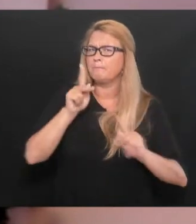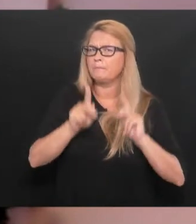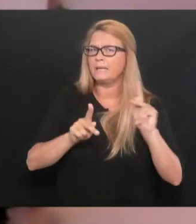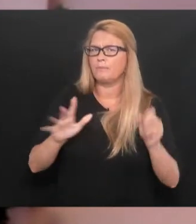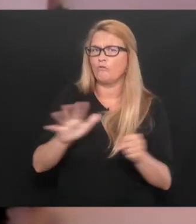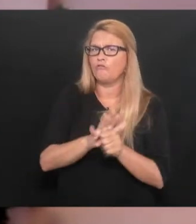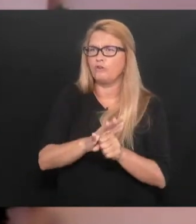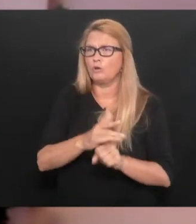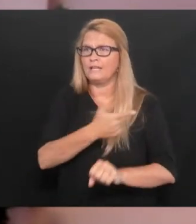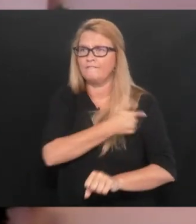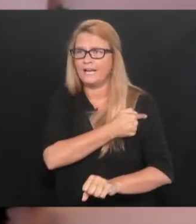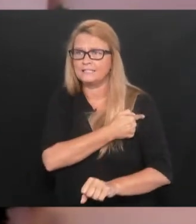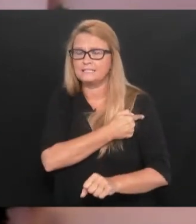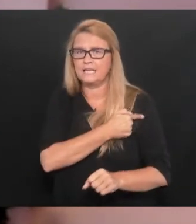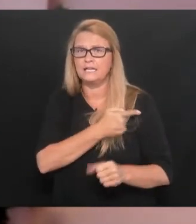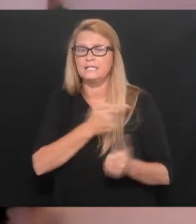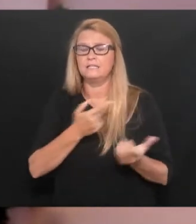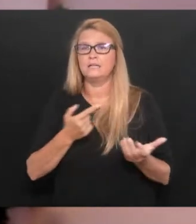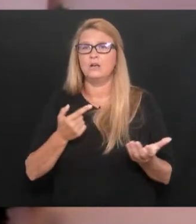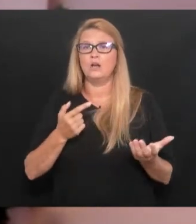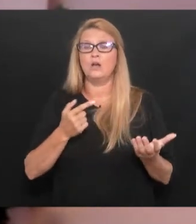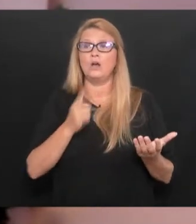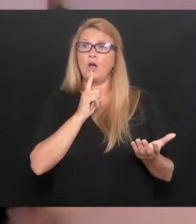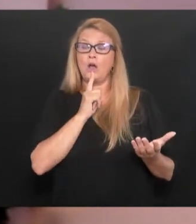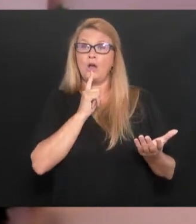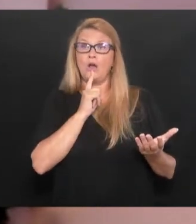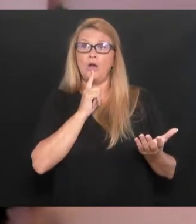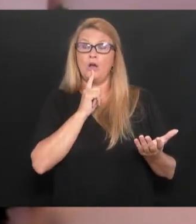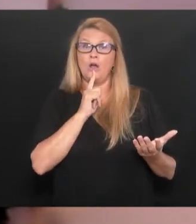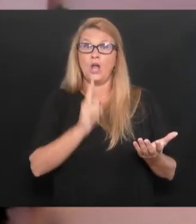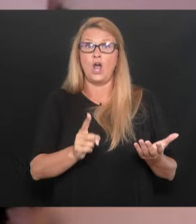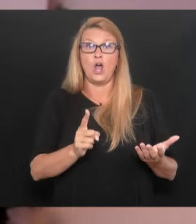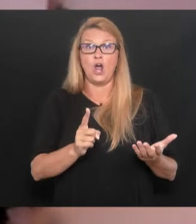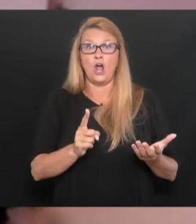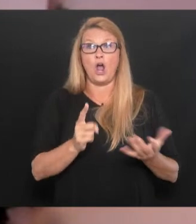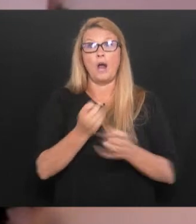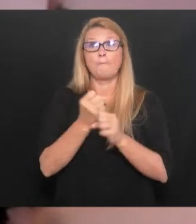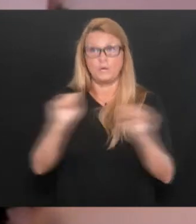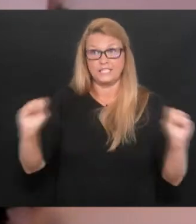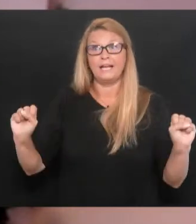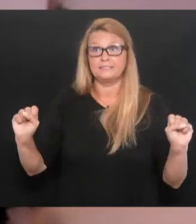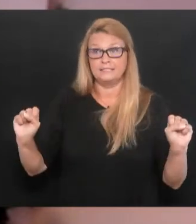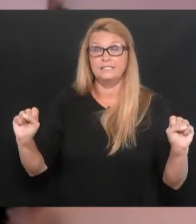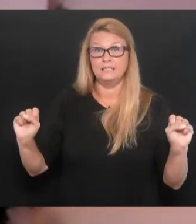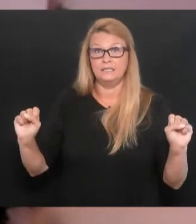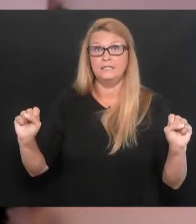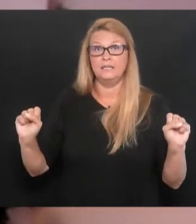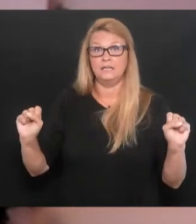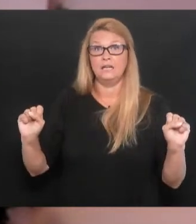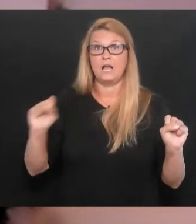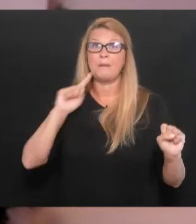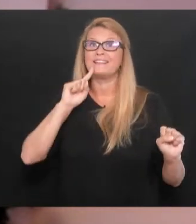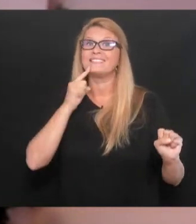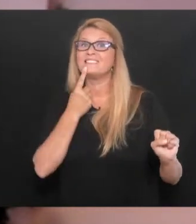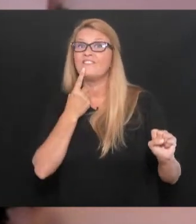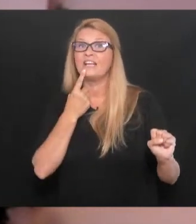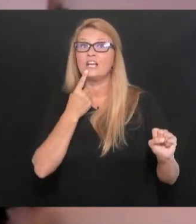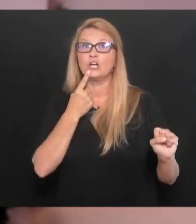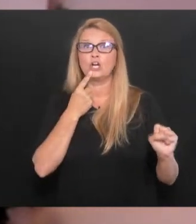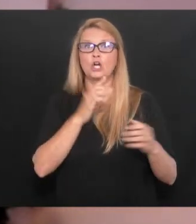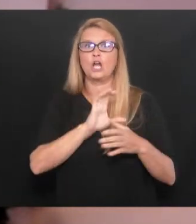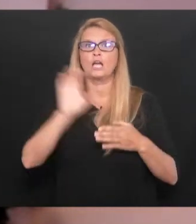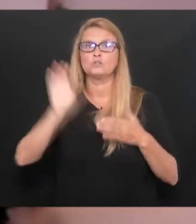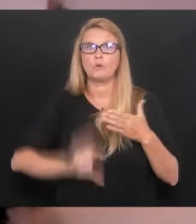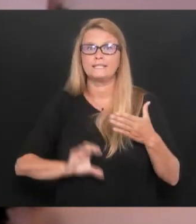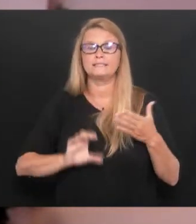fully vaccinated, though, are incredibly protected against the severe consequences